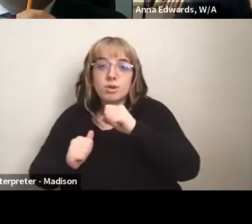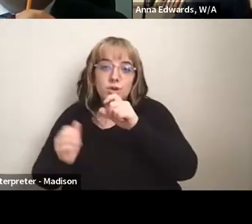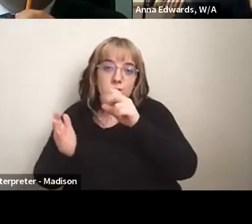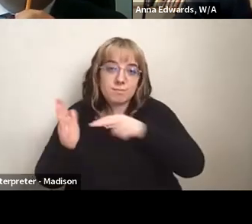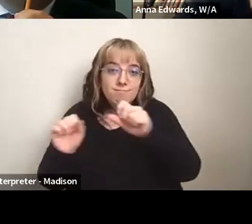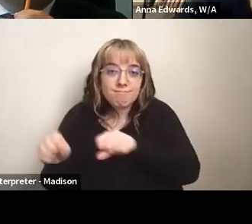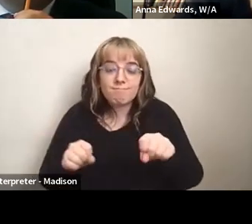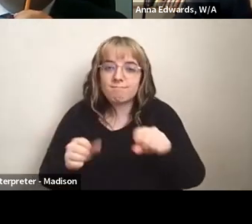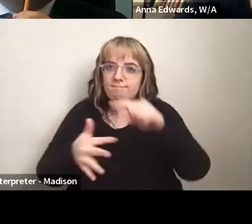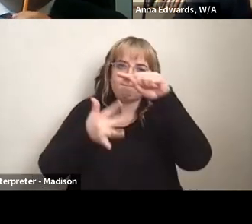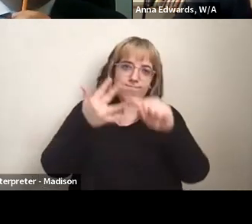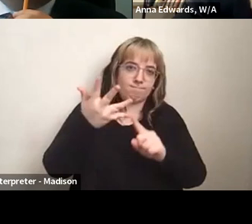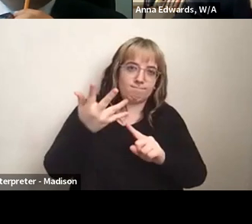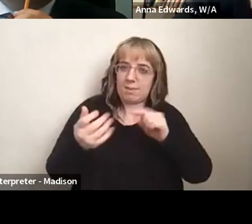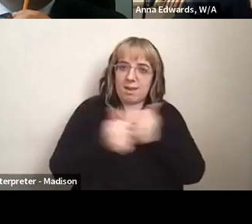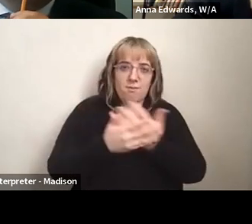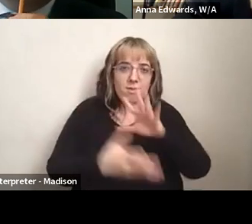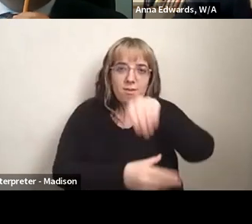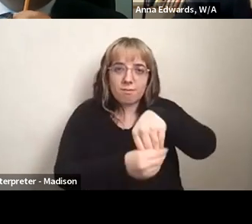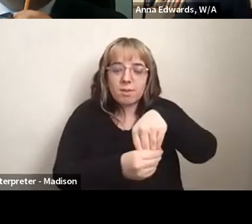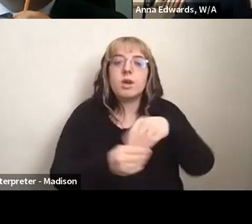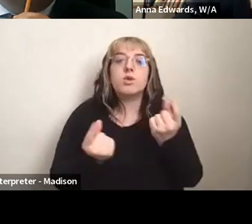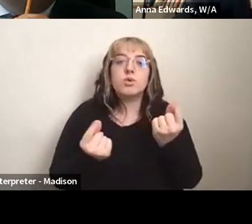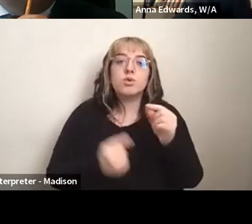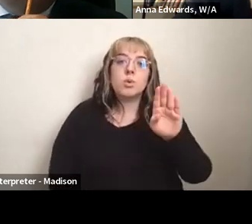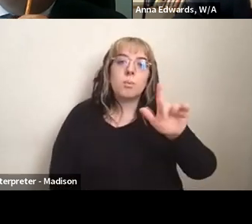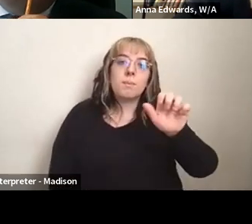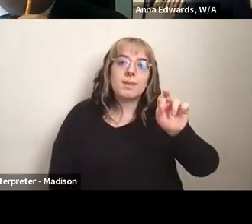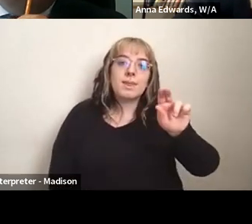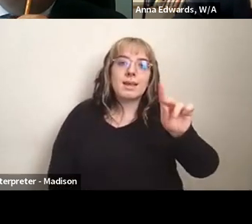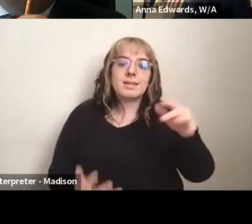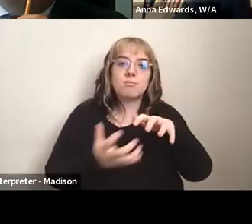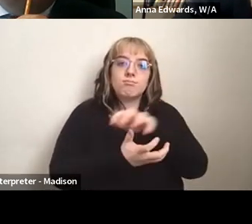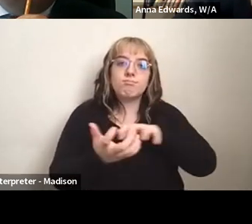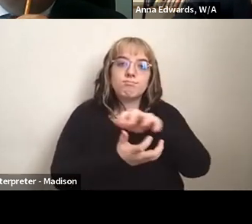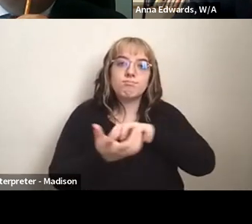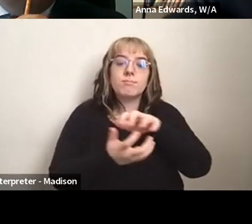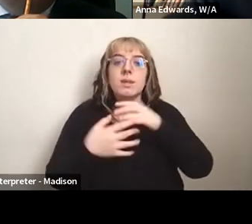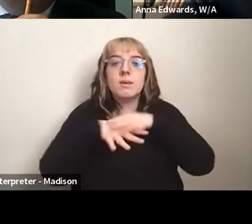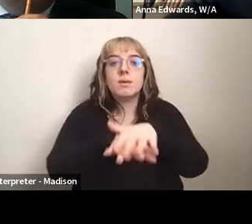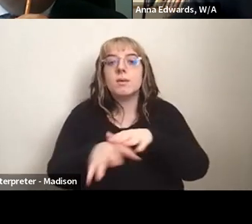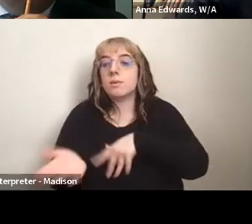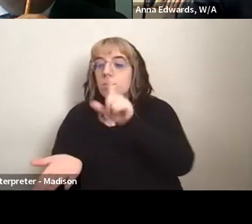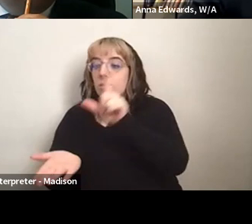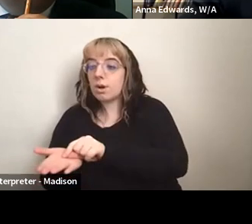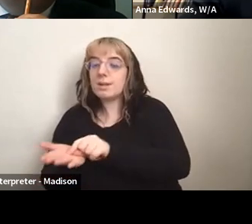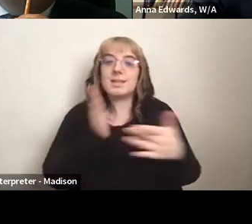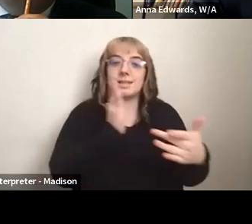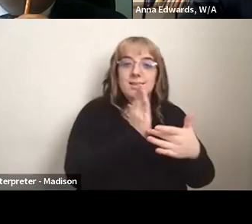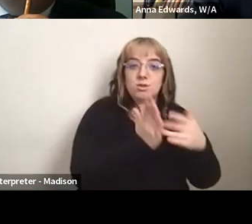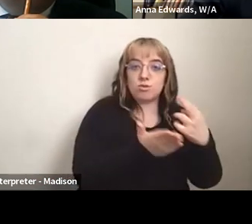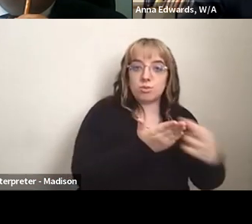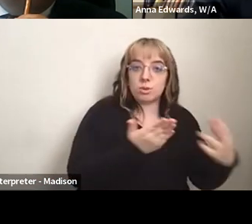of the components. But we use a blended model in our elementary schools, which is a mix of print and digital